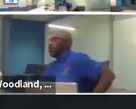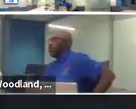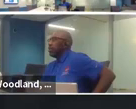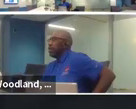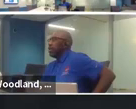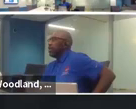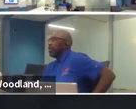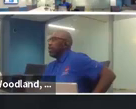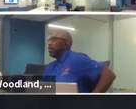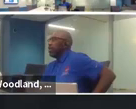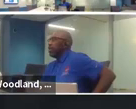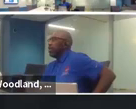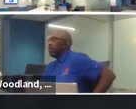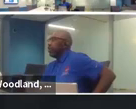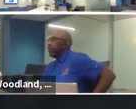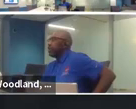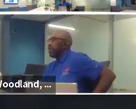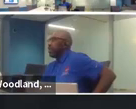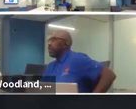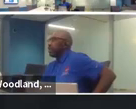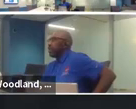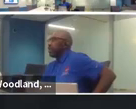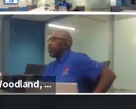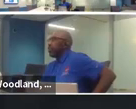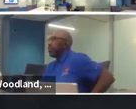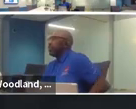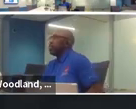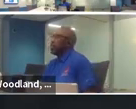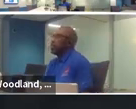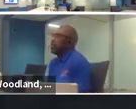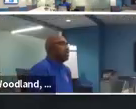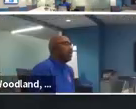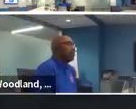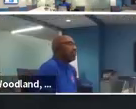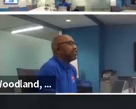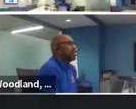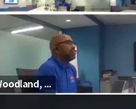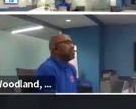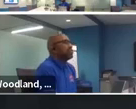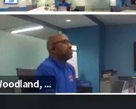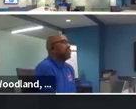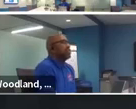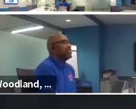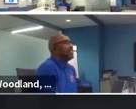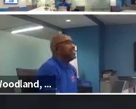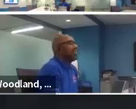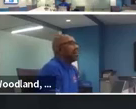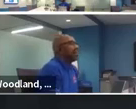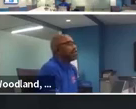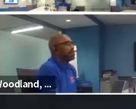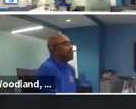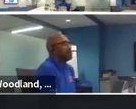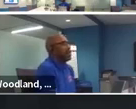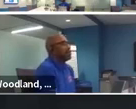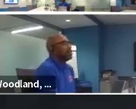right. And the website for the presentations, it is